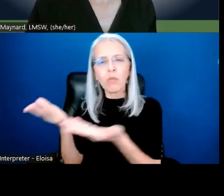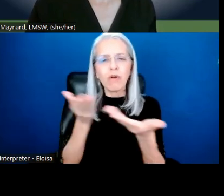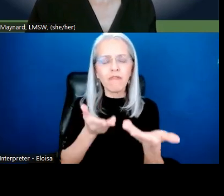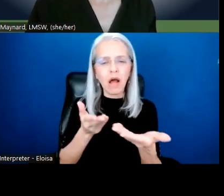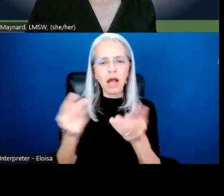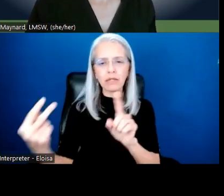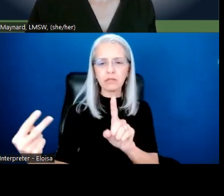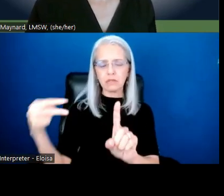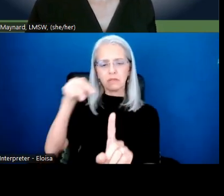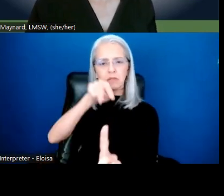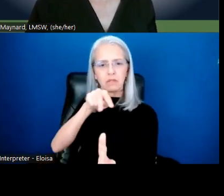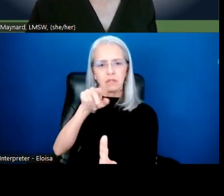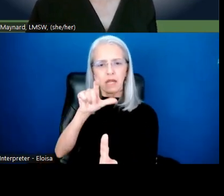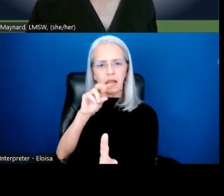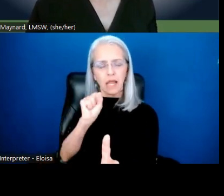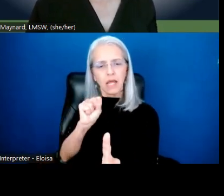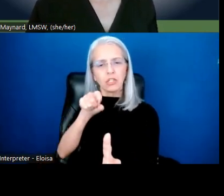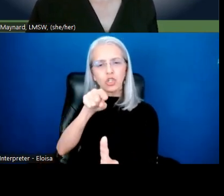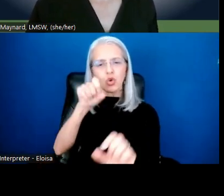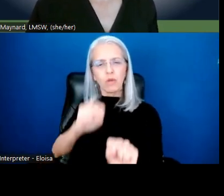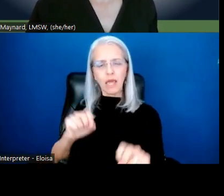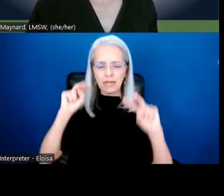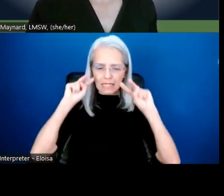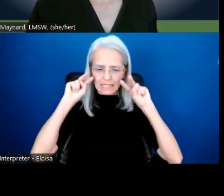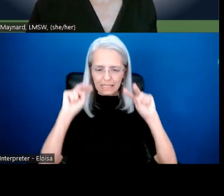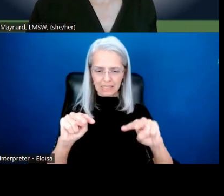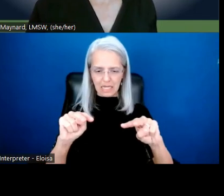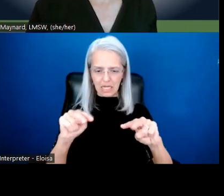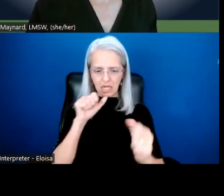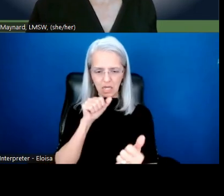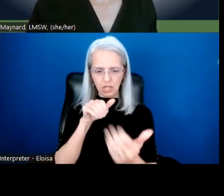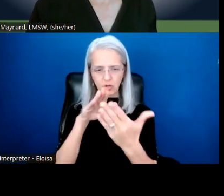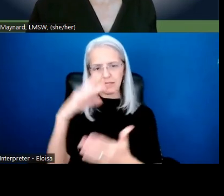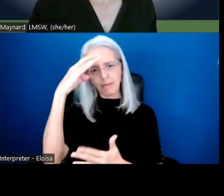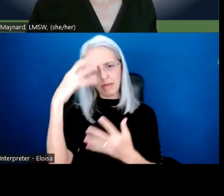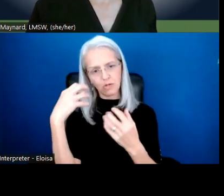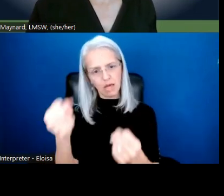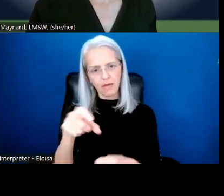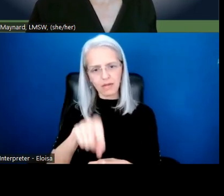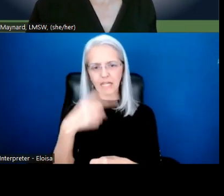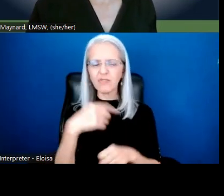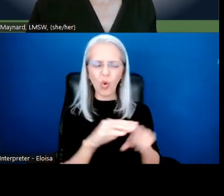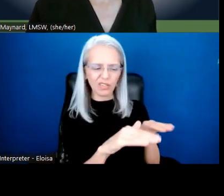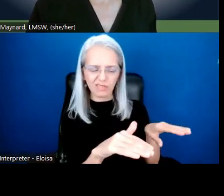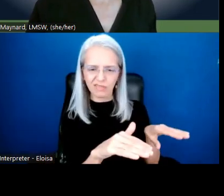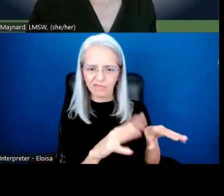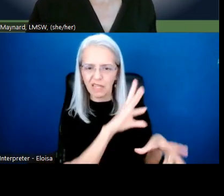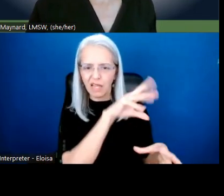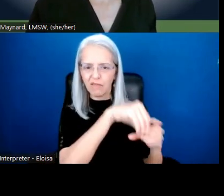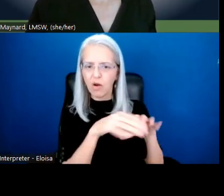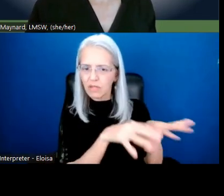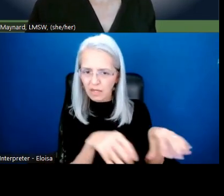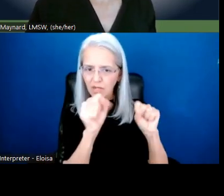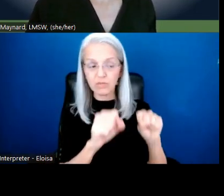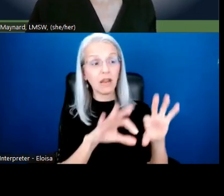through which to see and address the mental health needs of kiddos and adoption and families